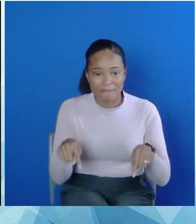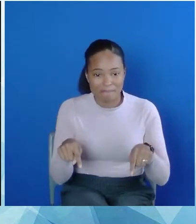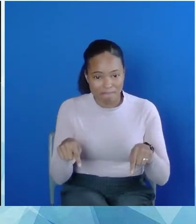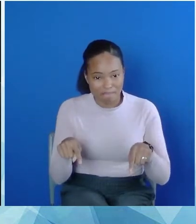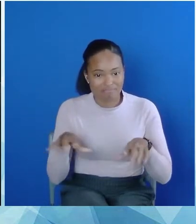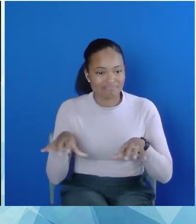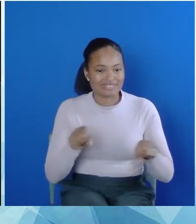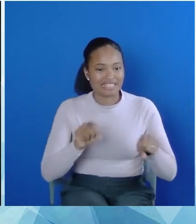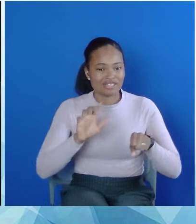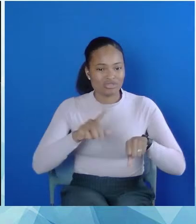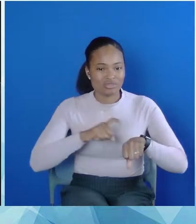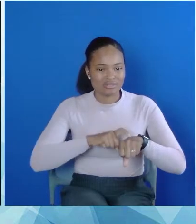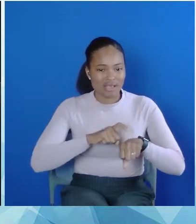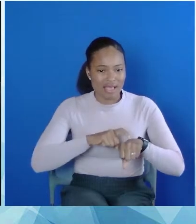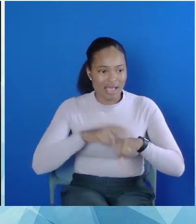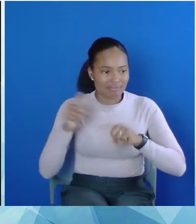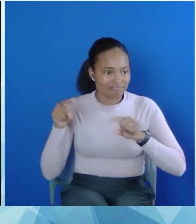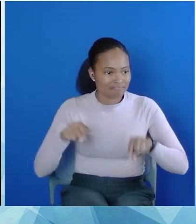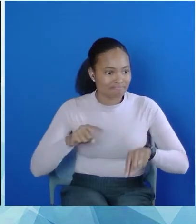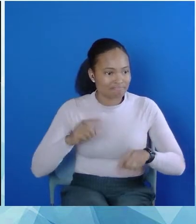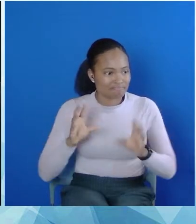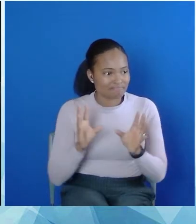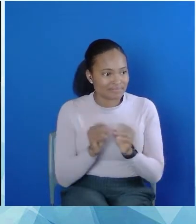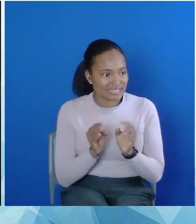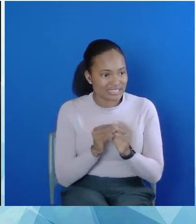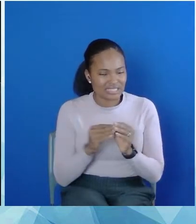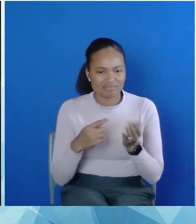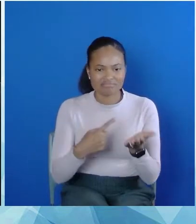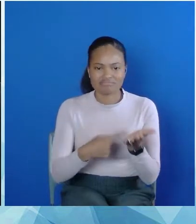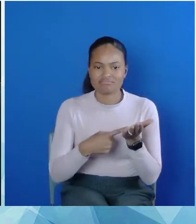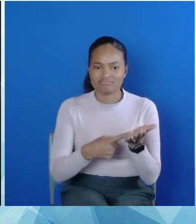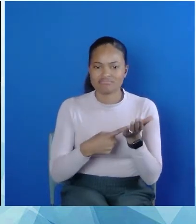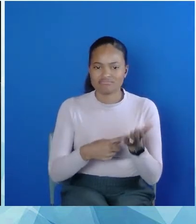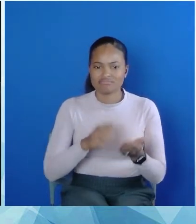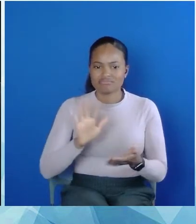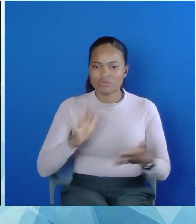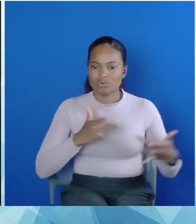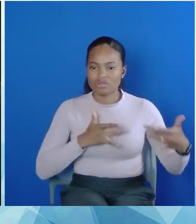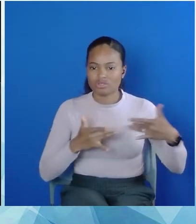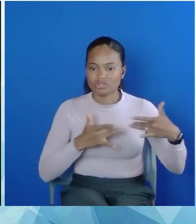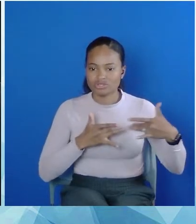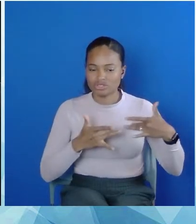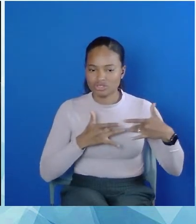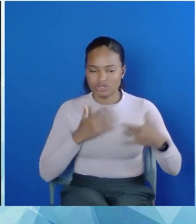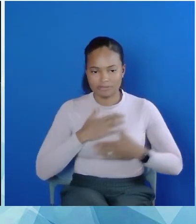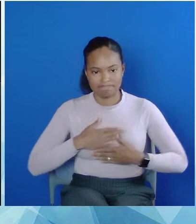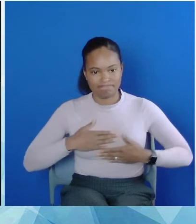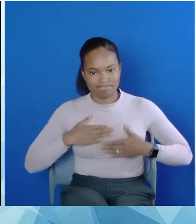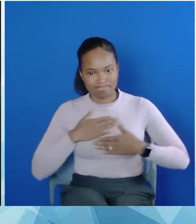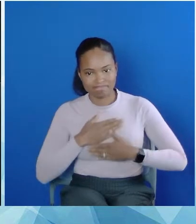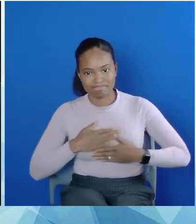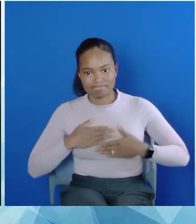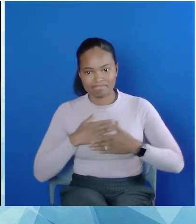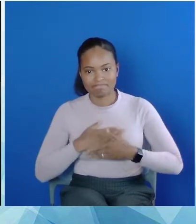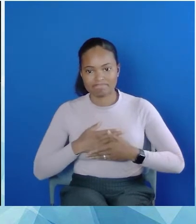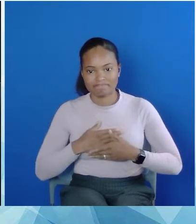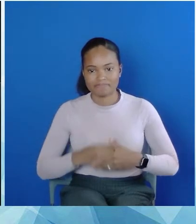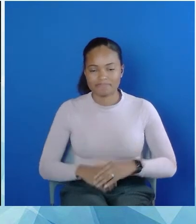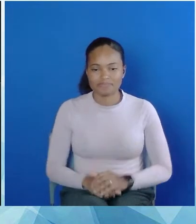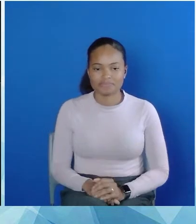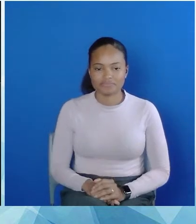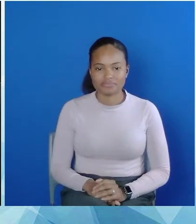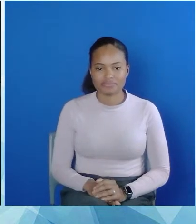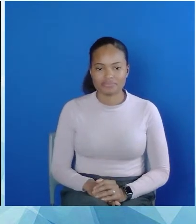meeting and the time to talk with us about all of your concerns. Thank you for that.